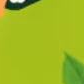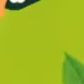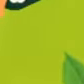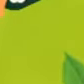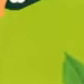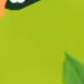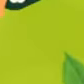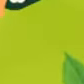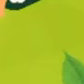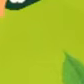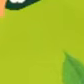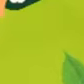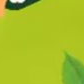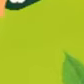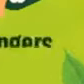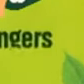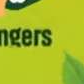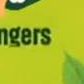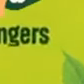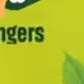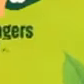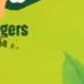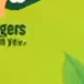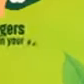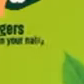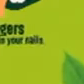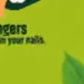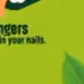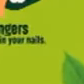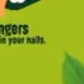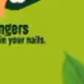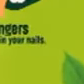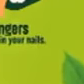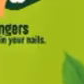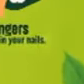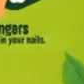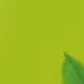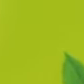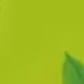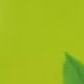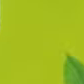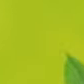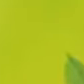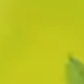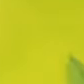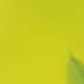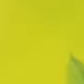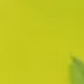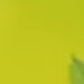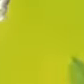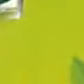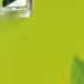antibacterial hand wash, soap and sanitizer to wash your hands, front, back, between fingers and in your nails. Stay safe with